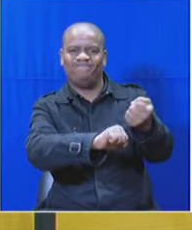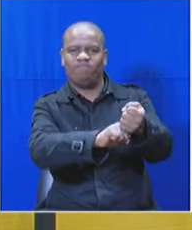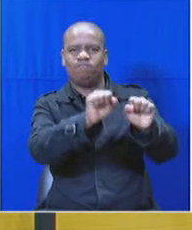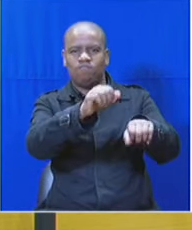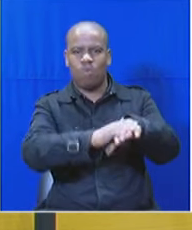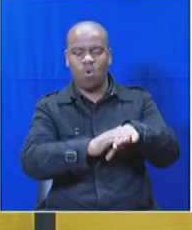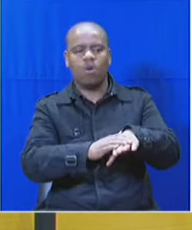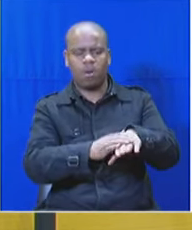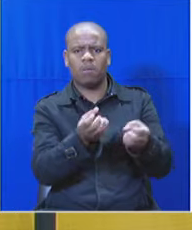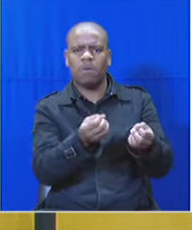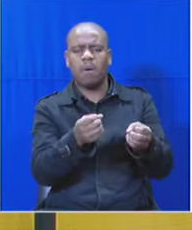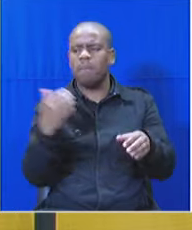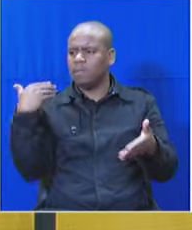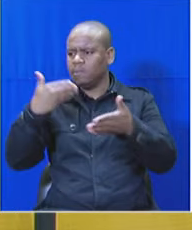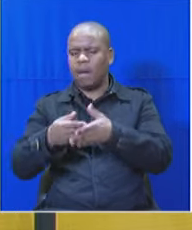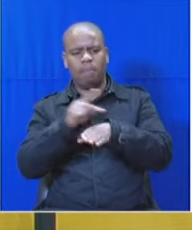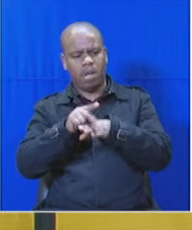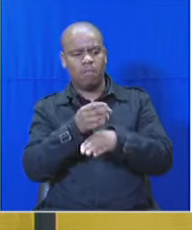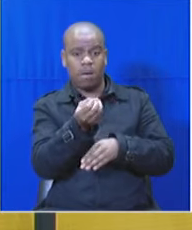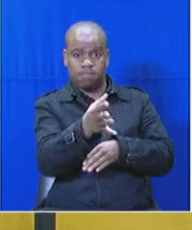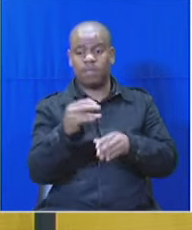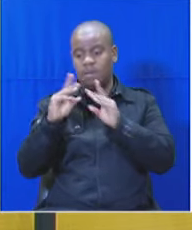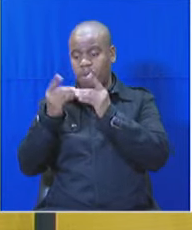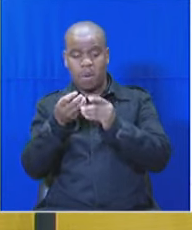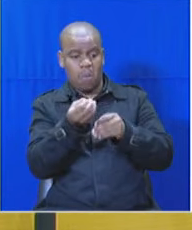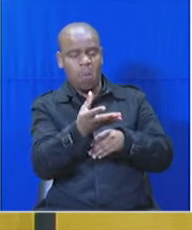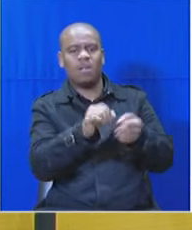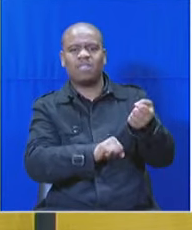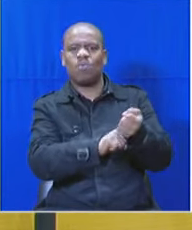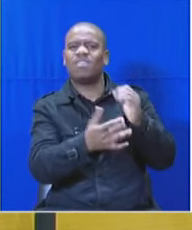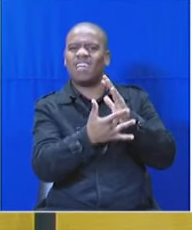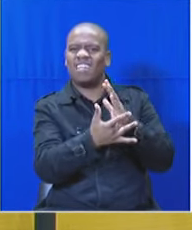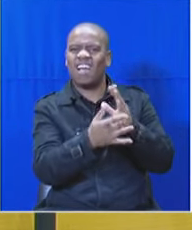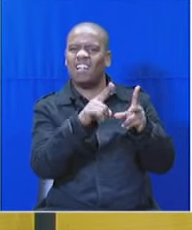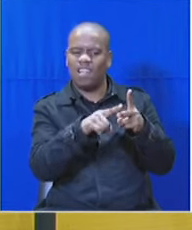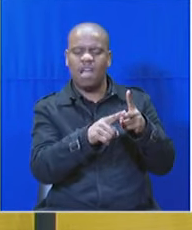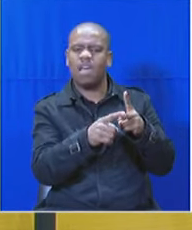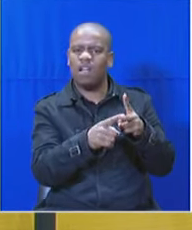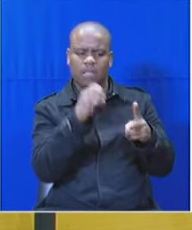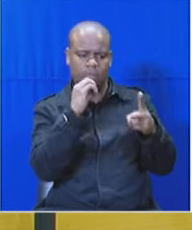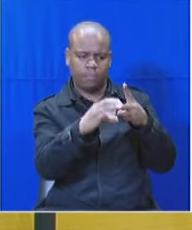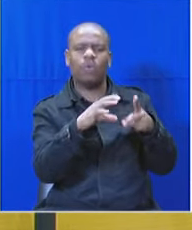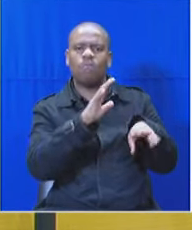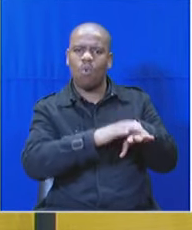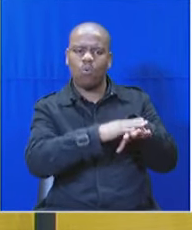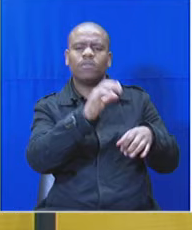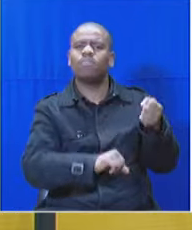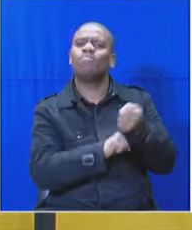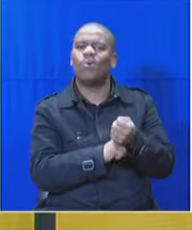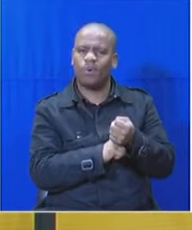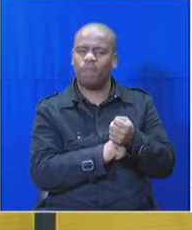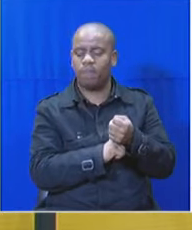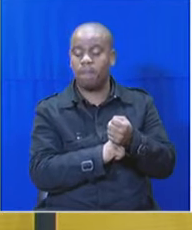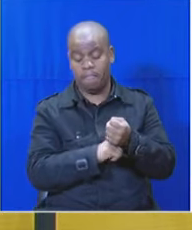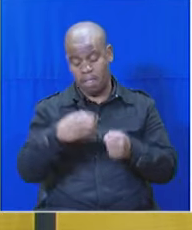receive technical and financial support from the department. The Department of Monitoring and Evaluation in the Presidency